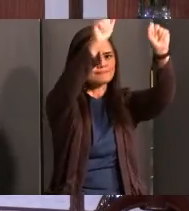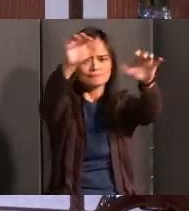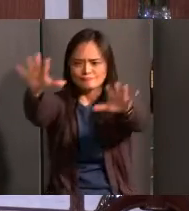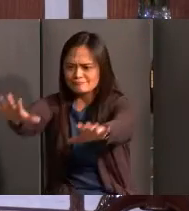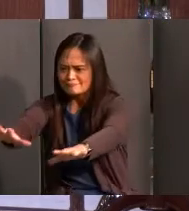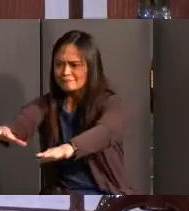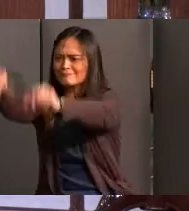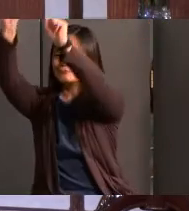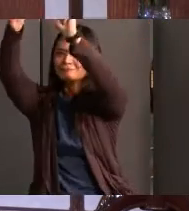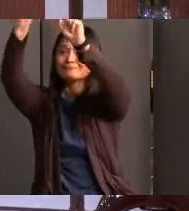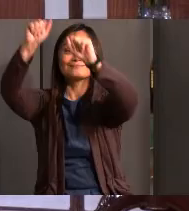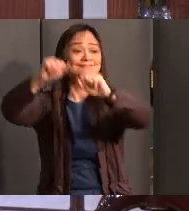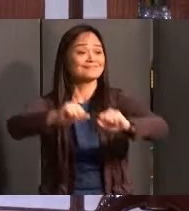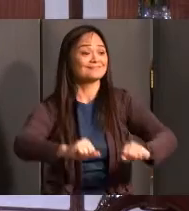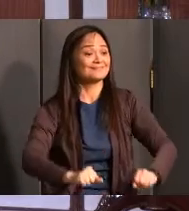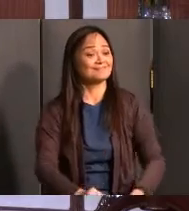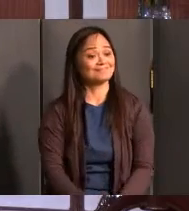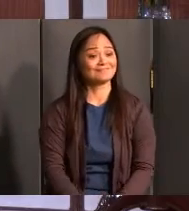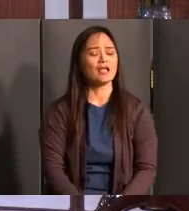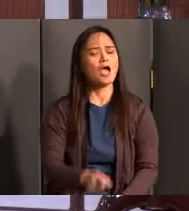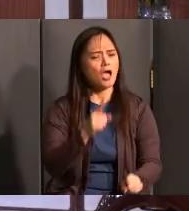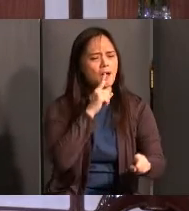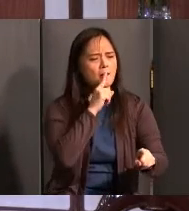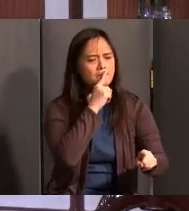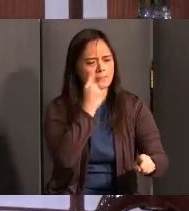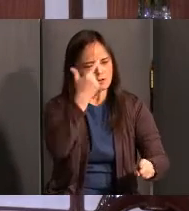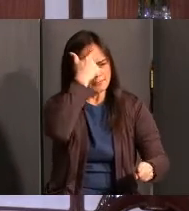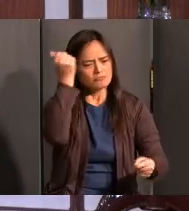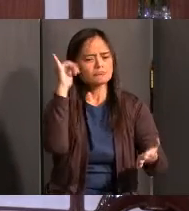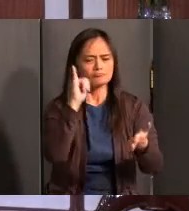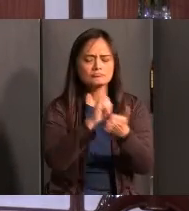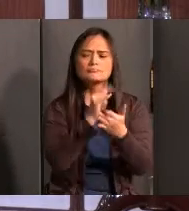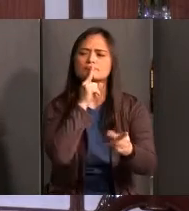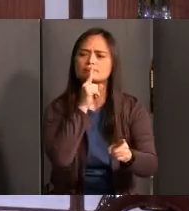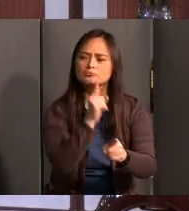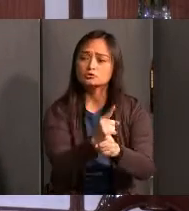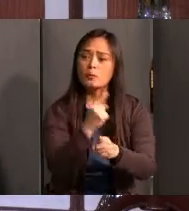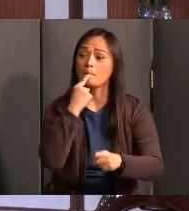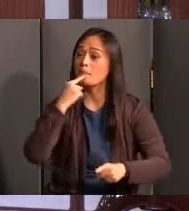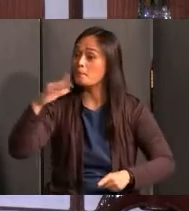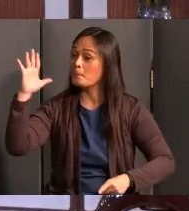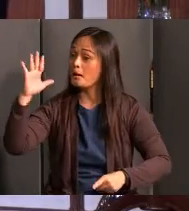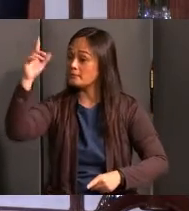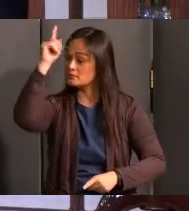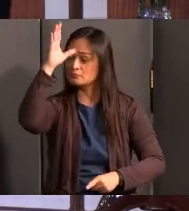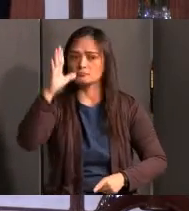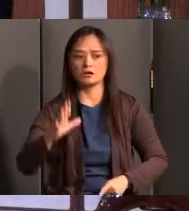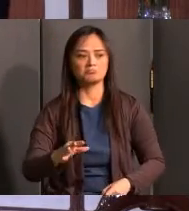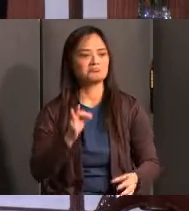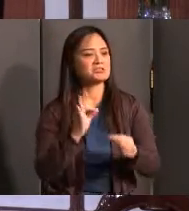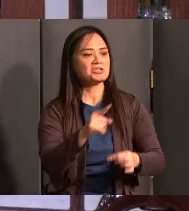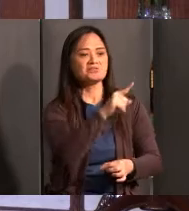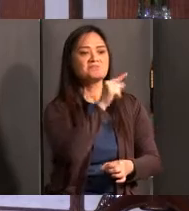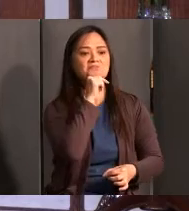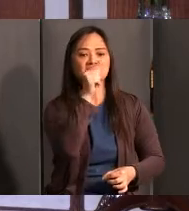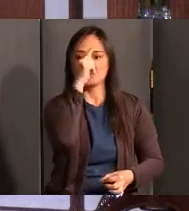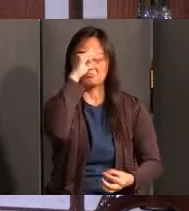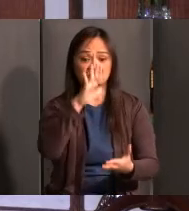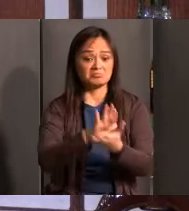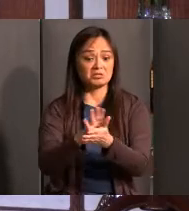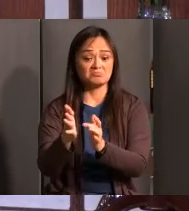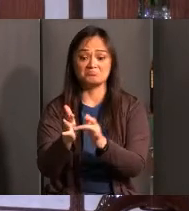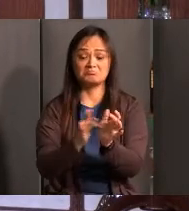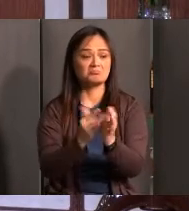Pastor, totoo ba yun? Sapagkat yun ang sinabi ng salita ng Diyos eh. Eh kung hindi ka sumasampalataya sa Kanya, talaga hindi mo pwedeng tanganin